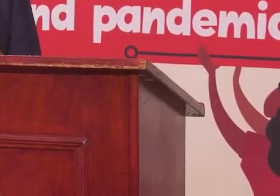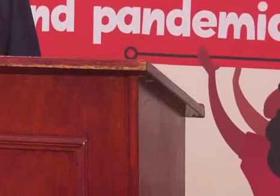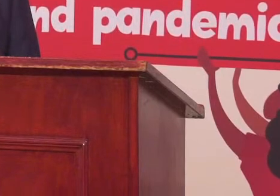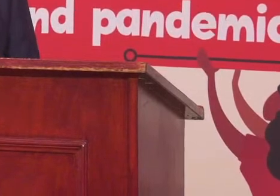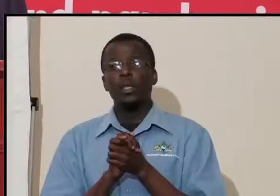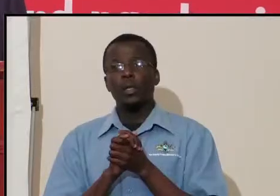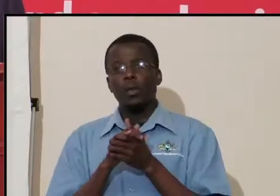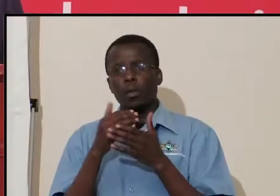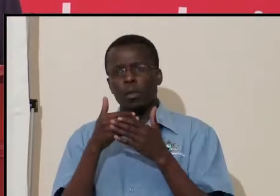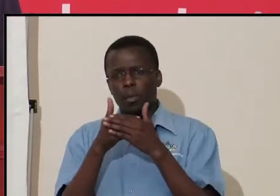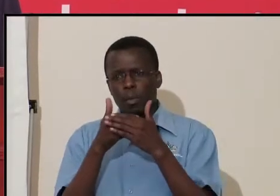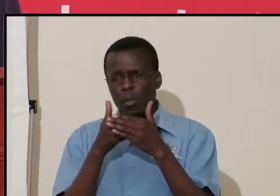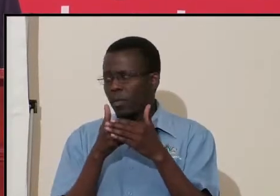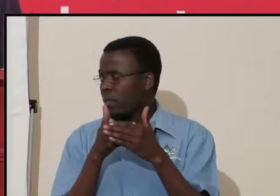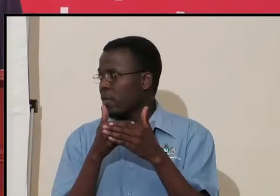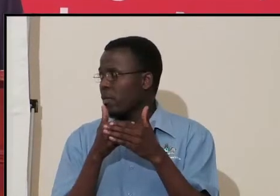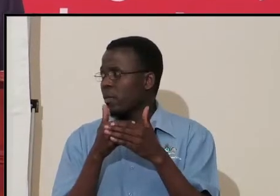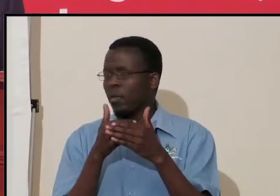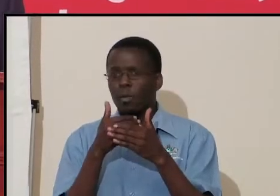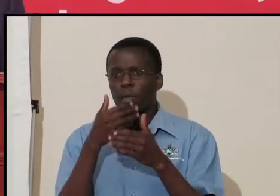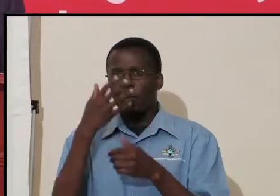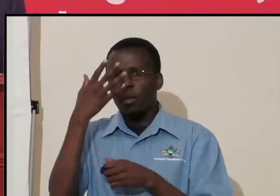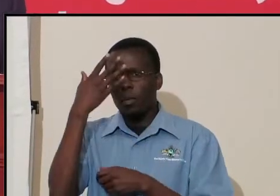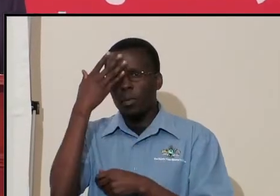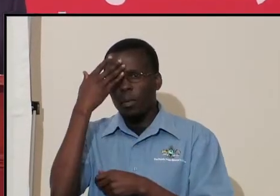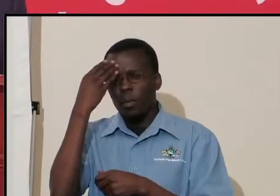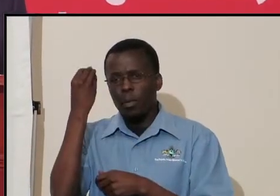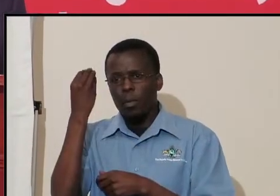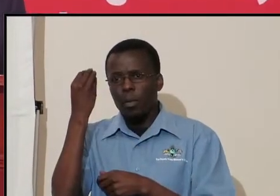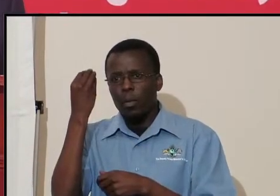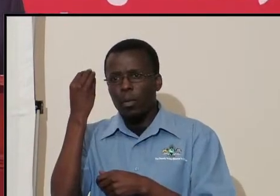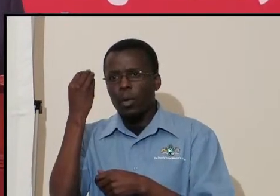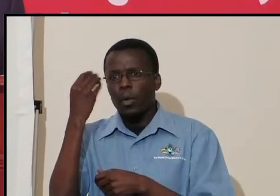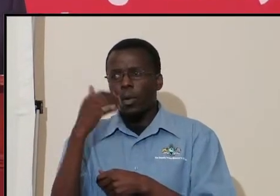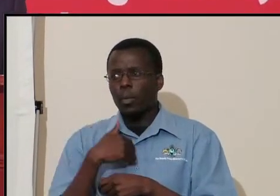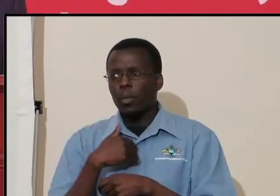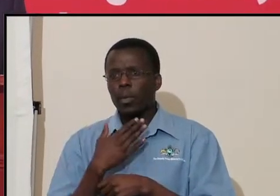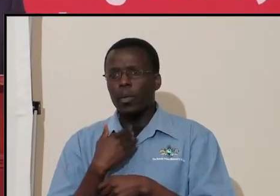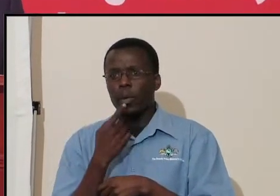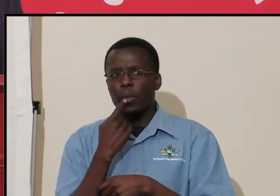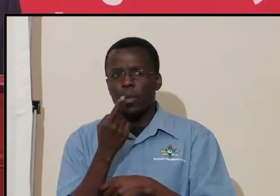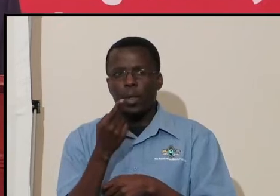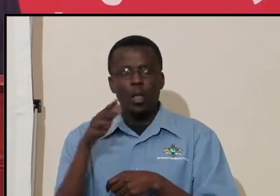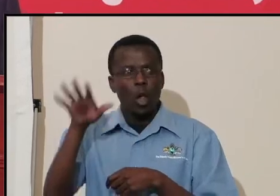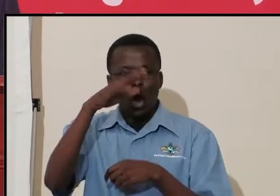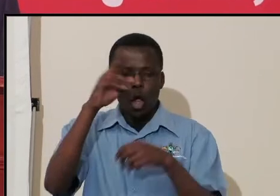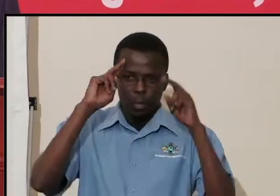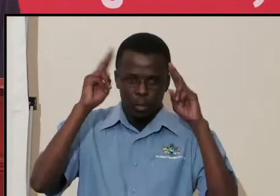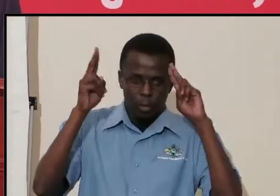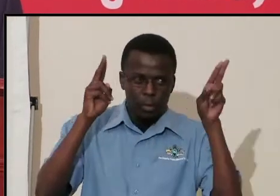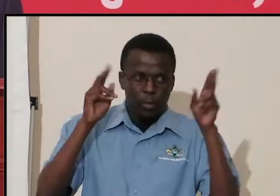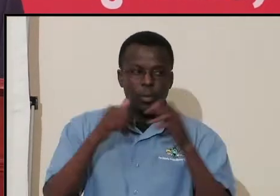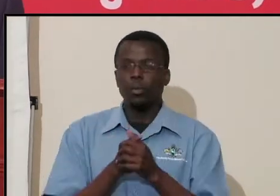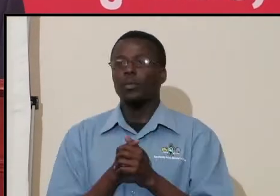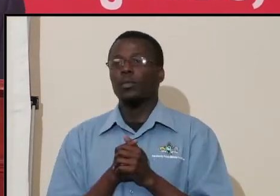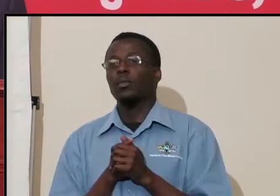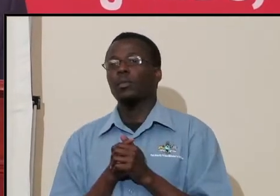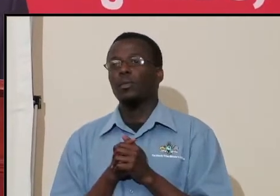before I forget anyone, may I be allowed to say all protocol observed.